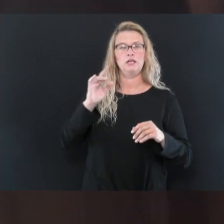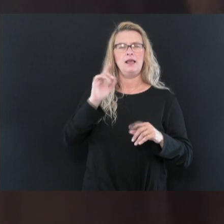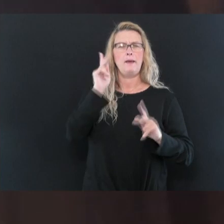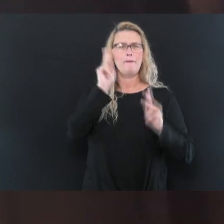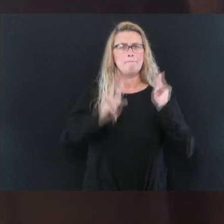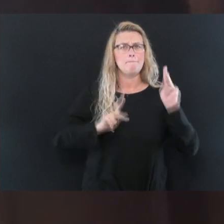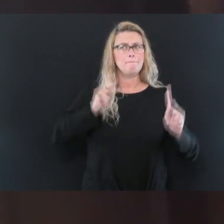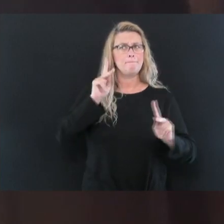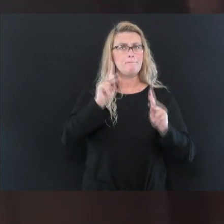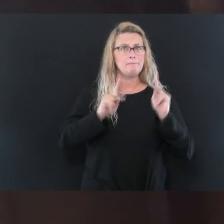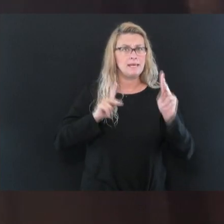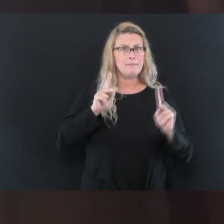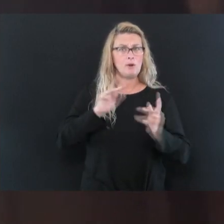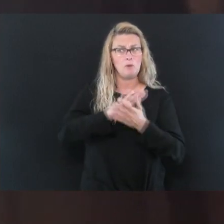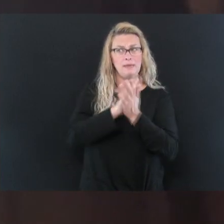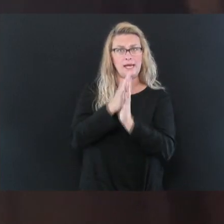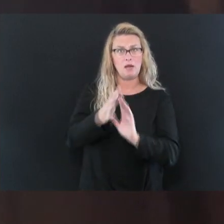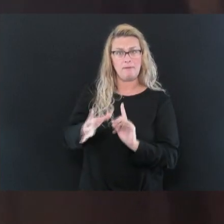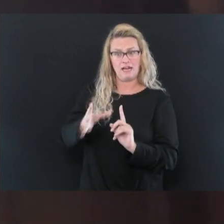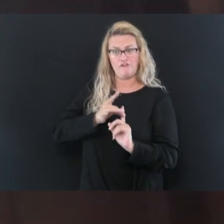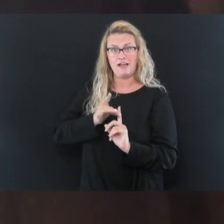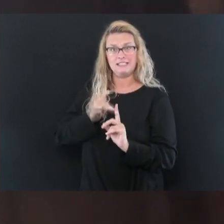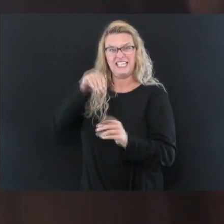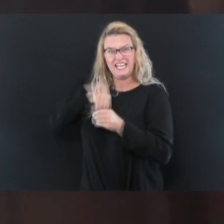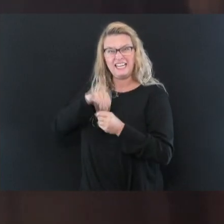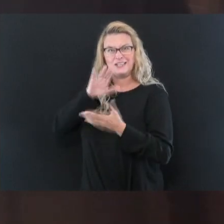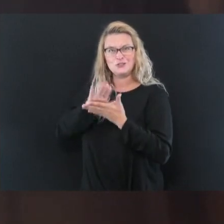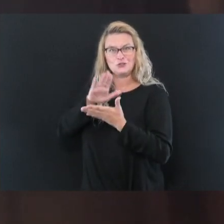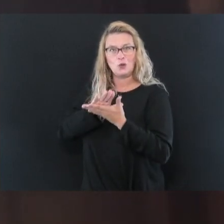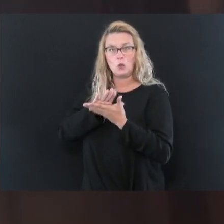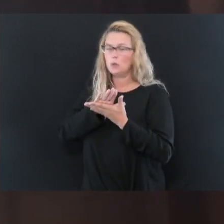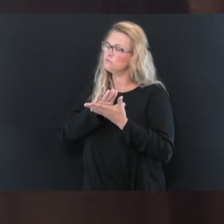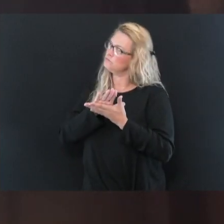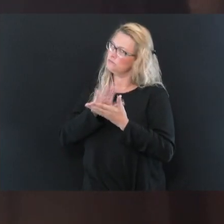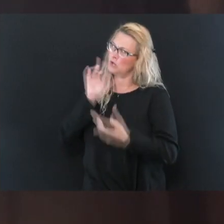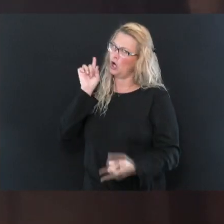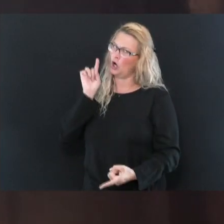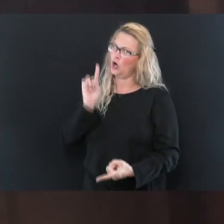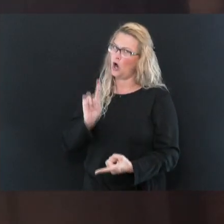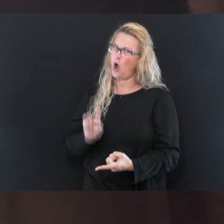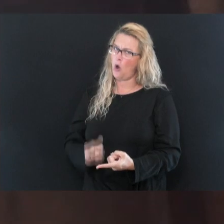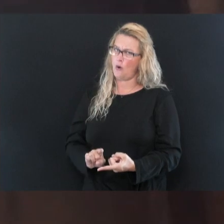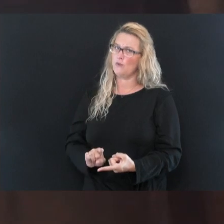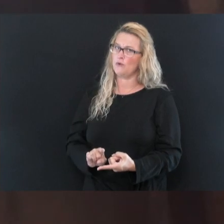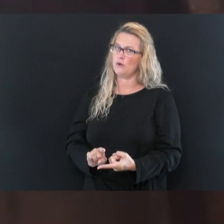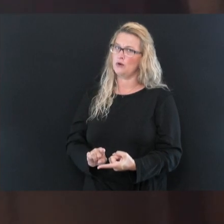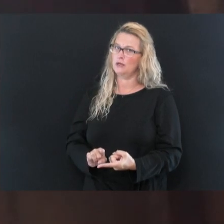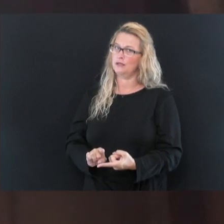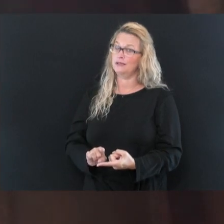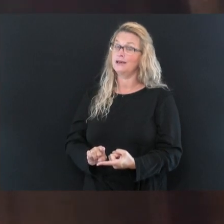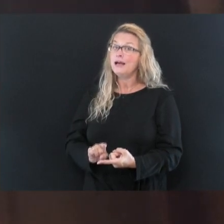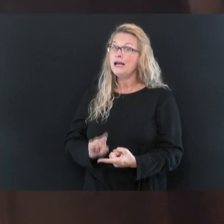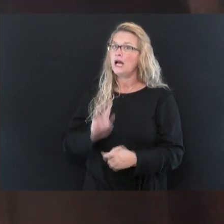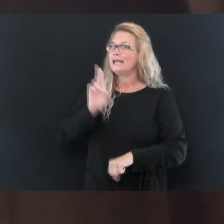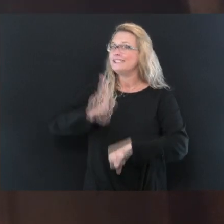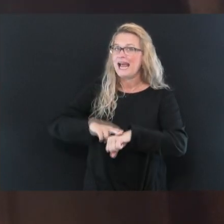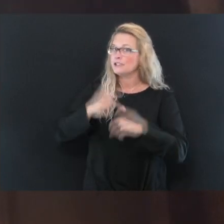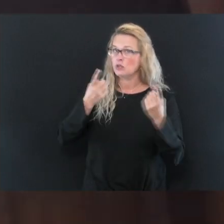people getting infected in a schoolroom is really, really low. Nationally,